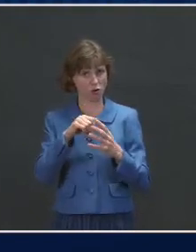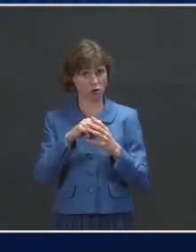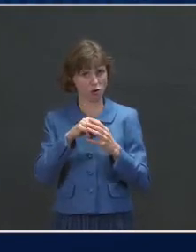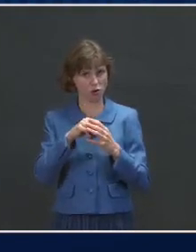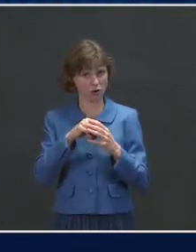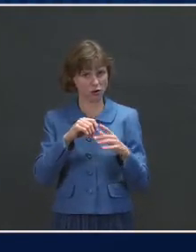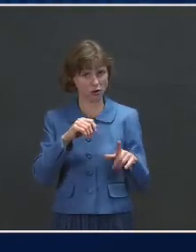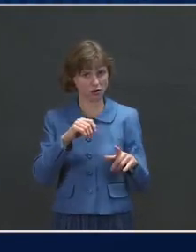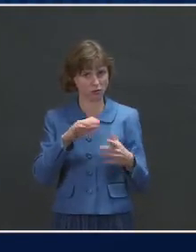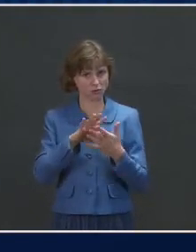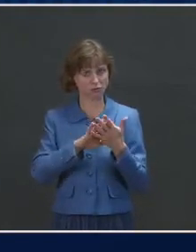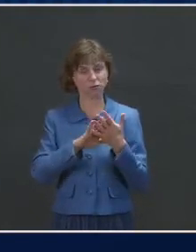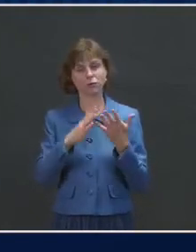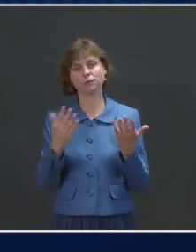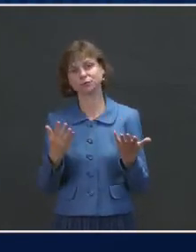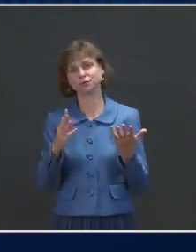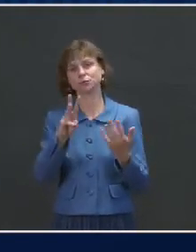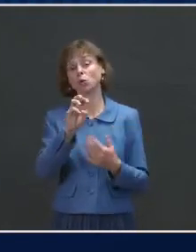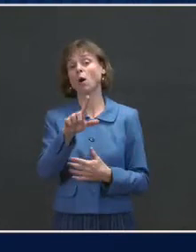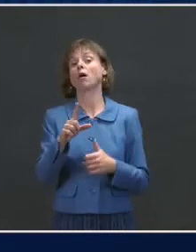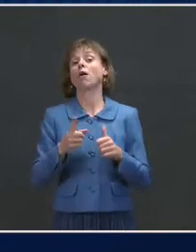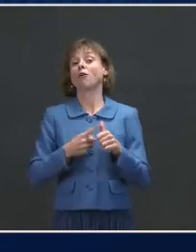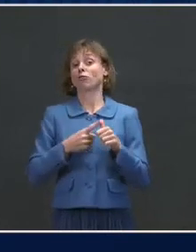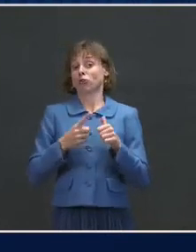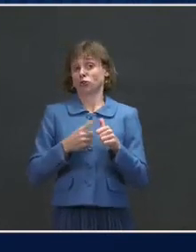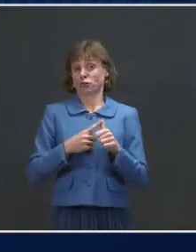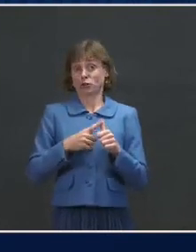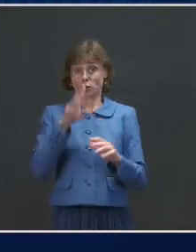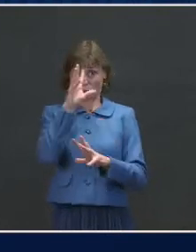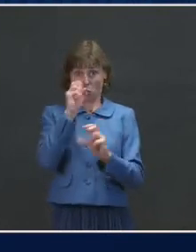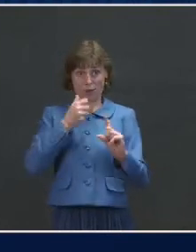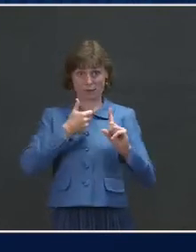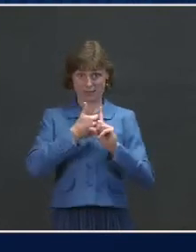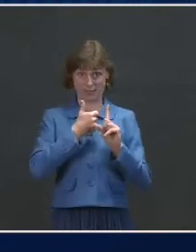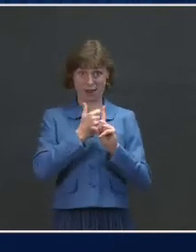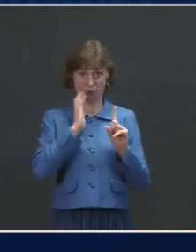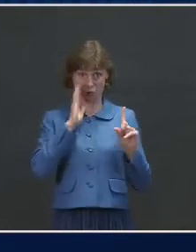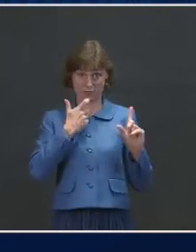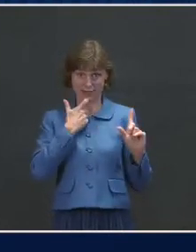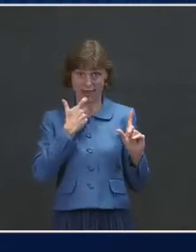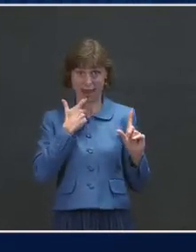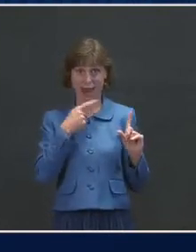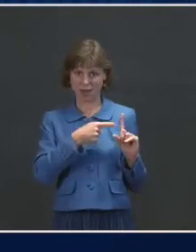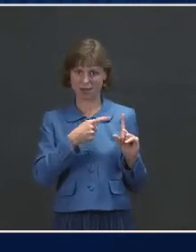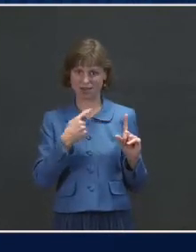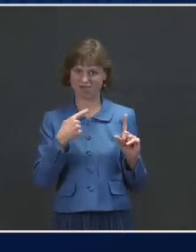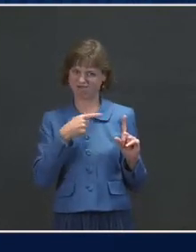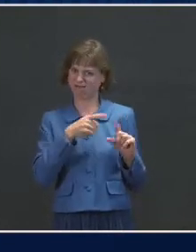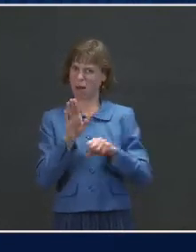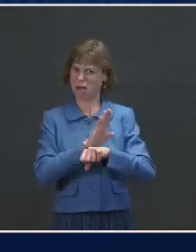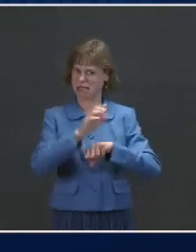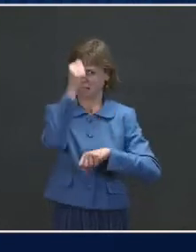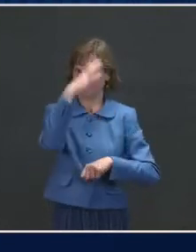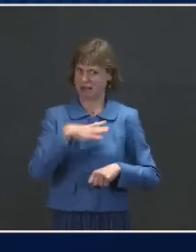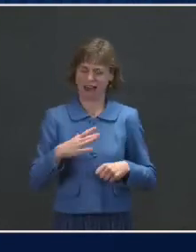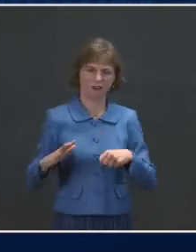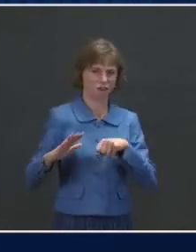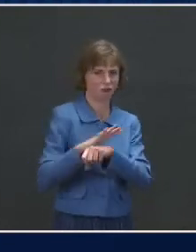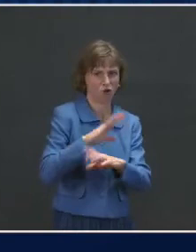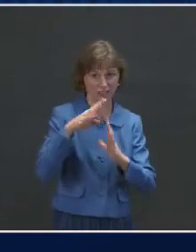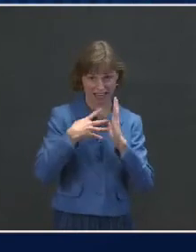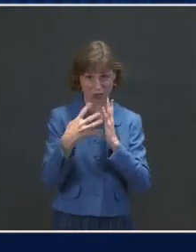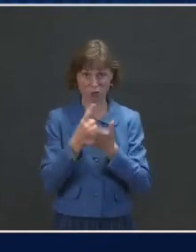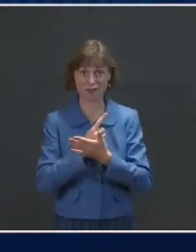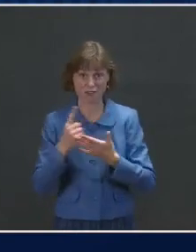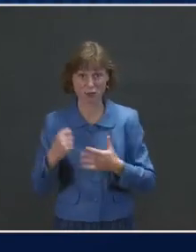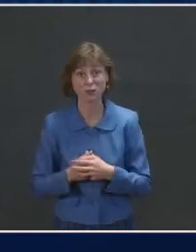witnesses? Well, first, the president himself would tell you that we keep him pretty busy, and he has a full schedule this week, which we will